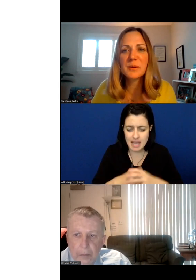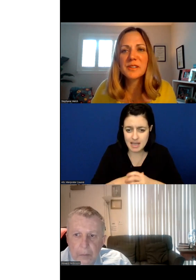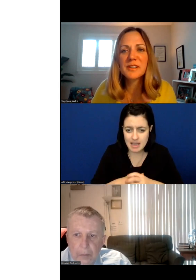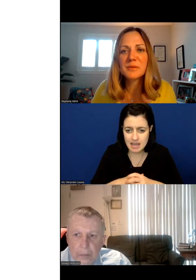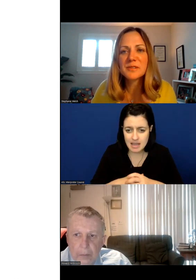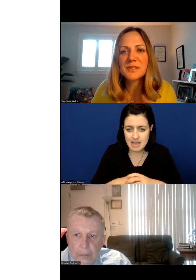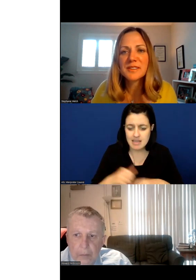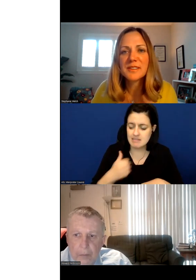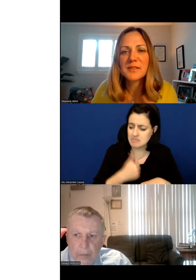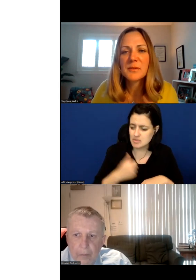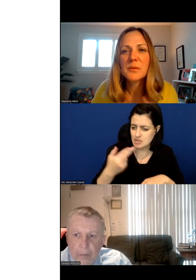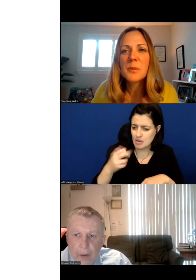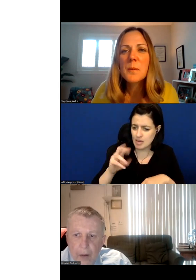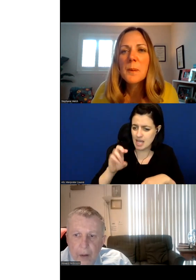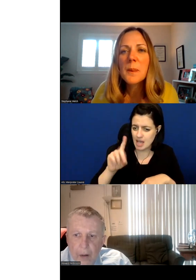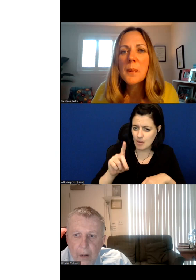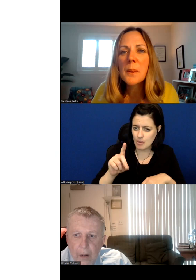Sorry, Howard.